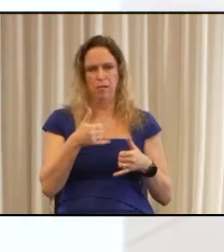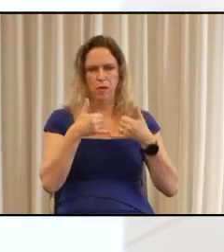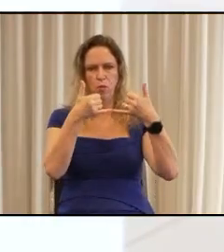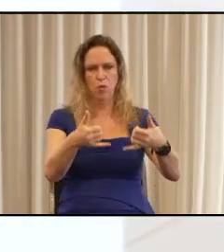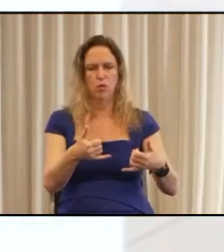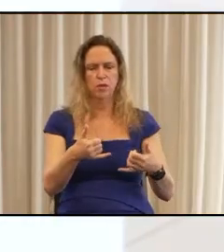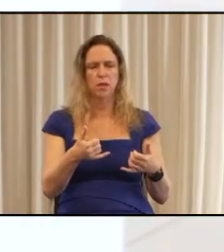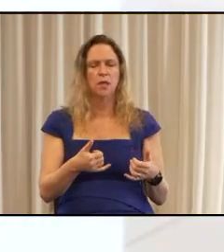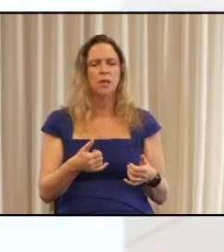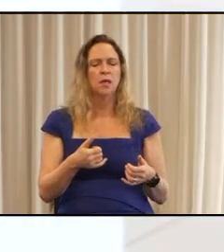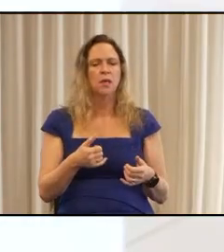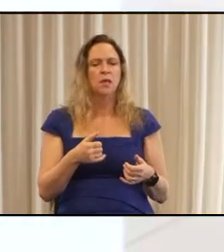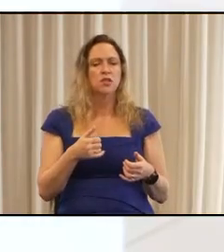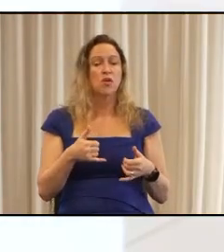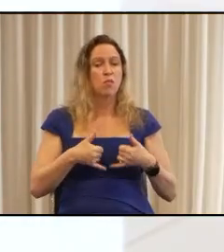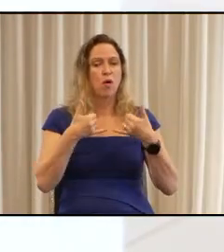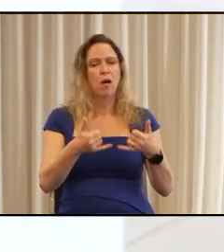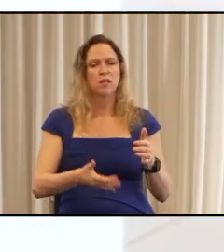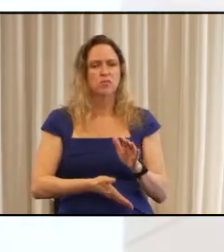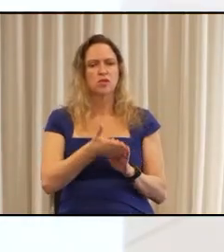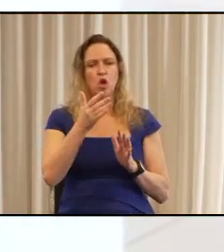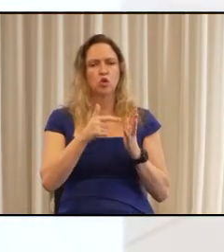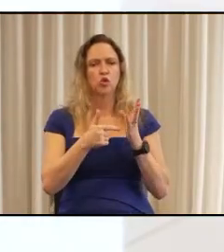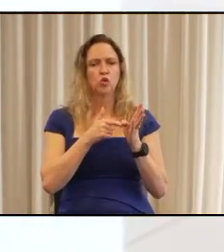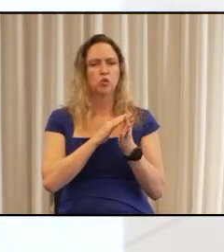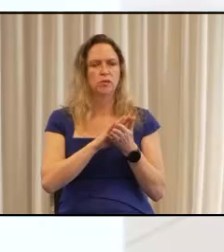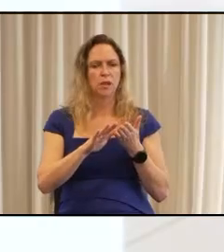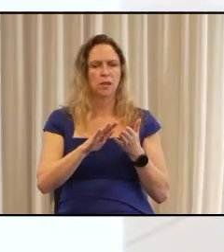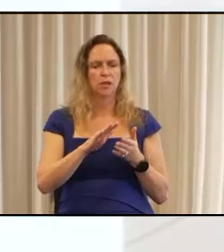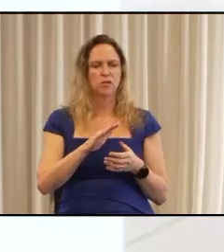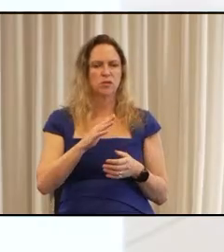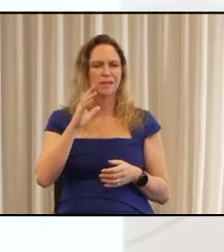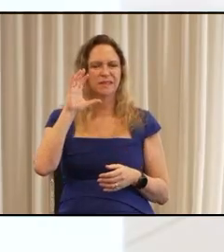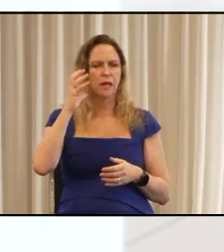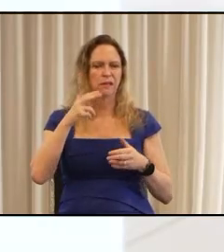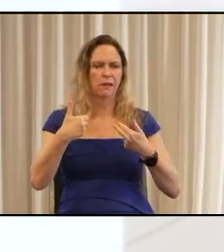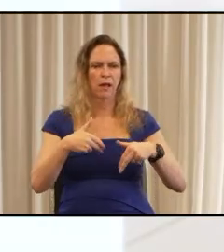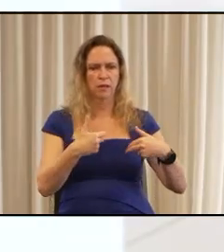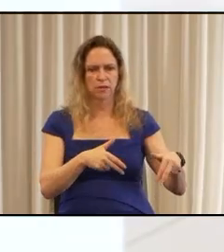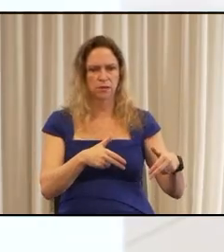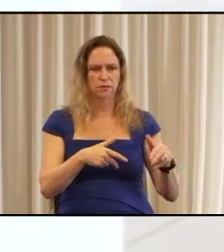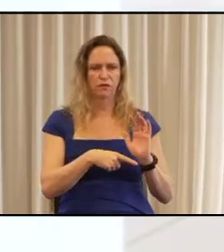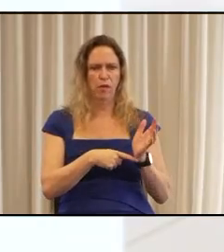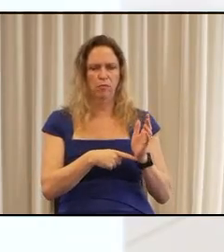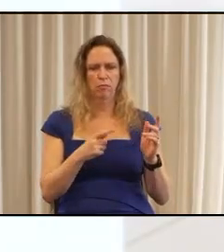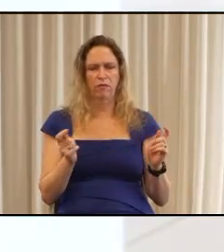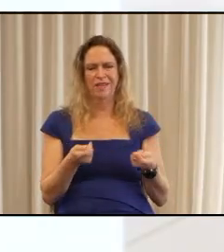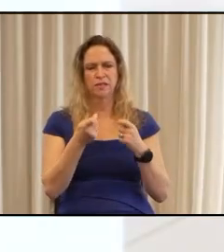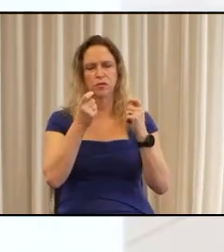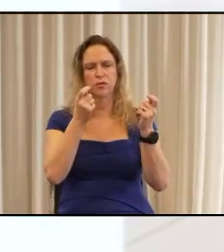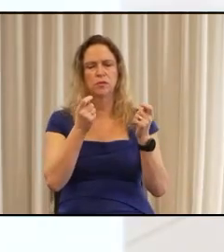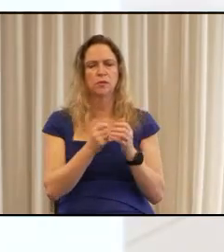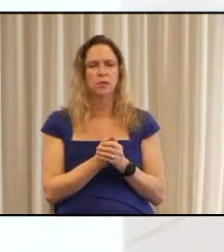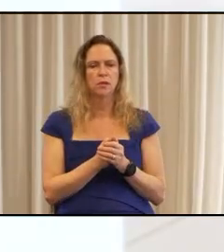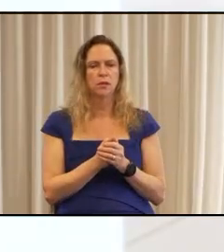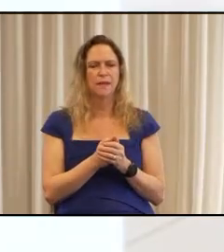a trip to Utah in the United States to the Sundance Film Festival. So for a variety of reasons, it was decided that